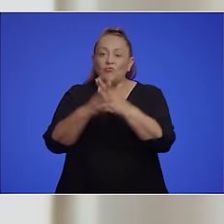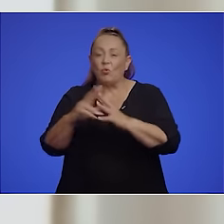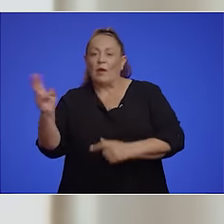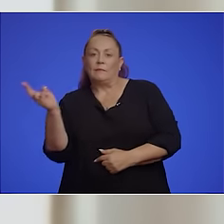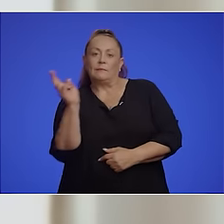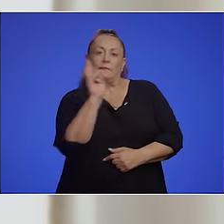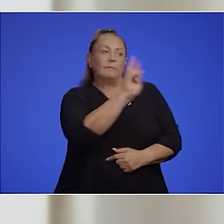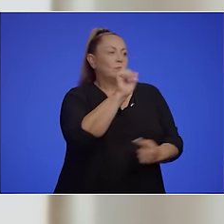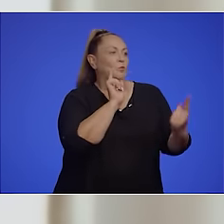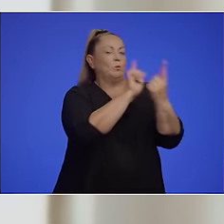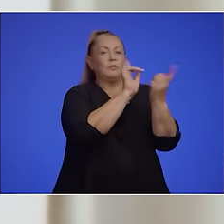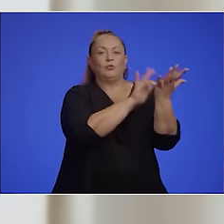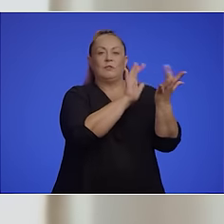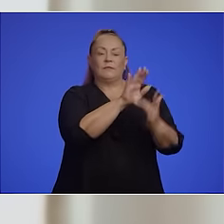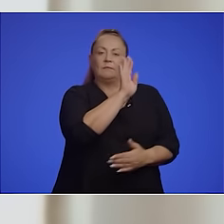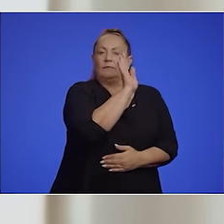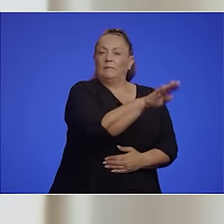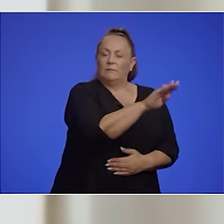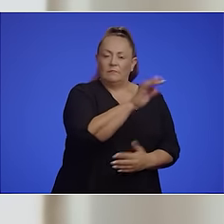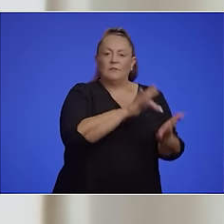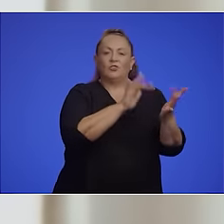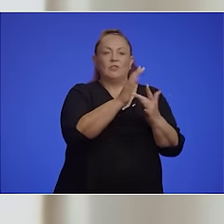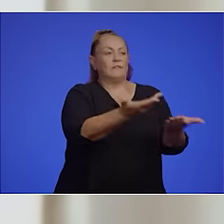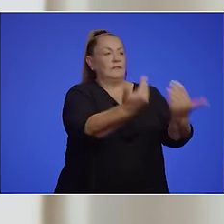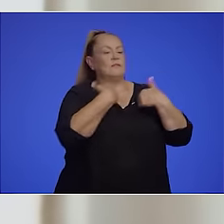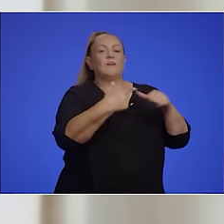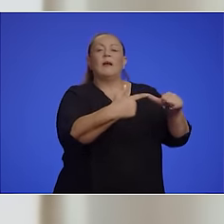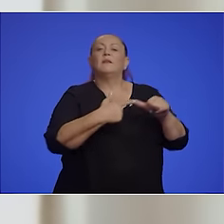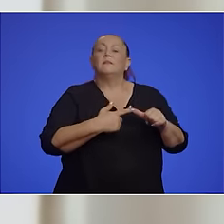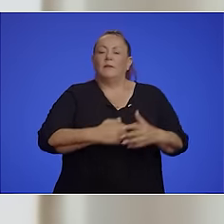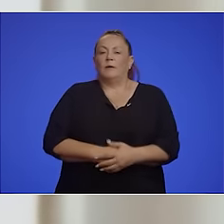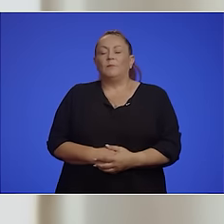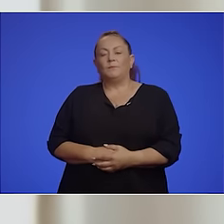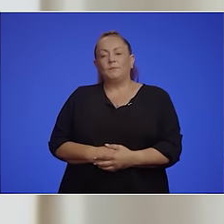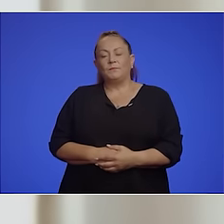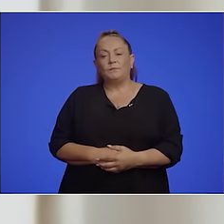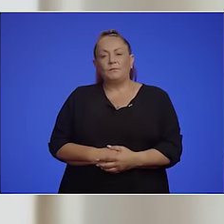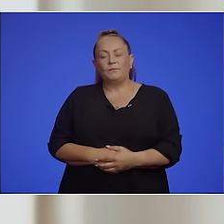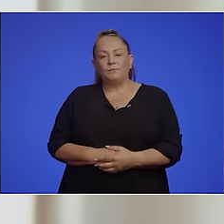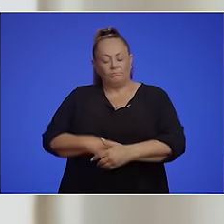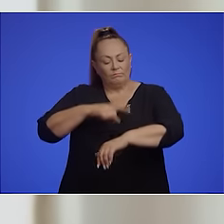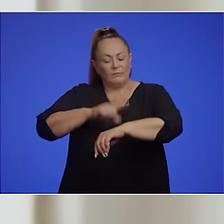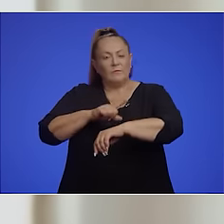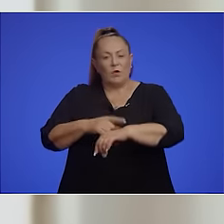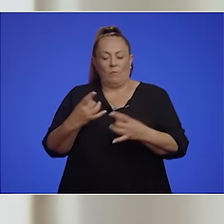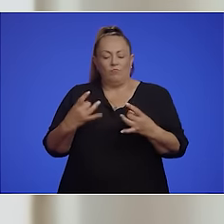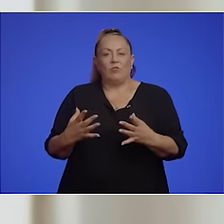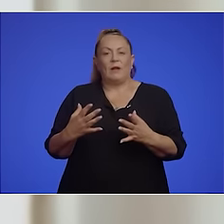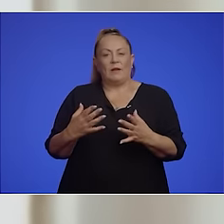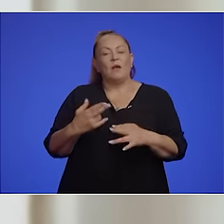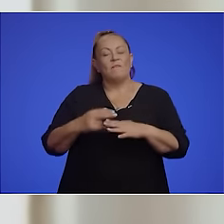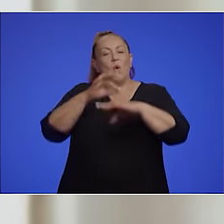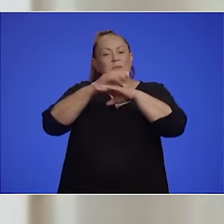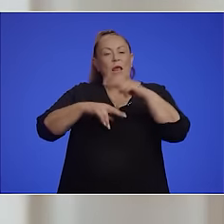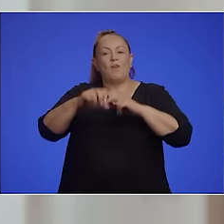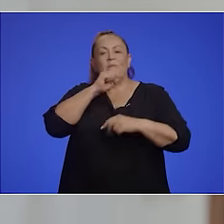together went to tell Jesus. And Jesus replied to them, Now the hour has come for the Son of Man to be